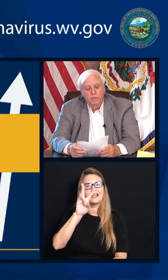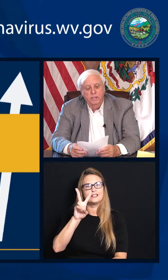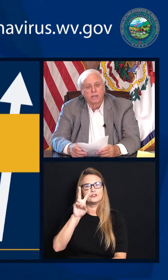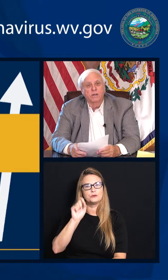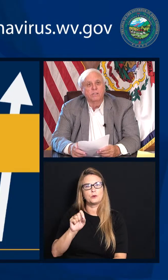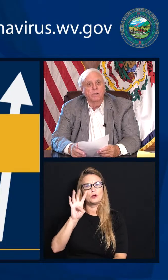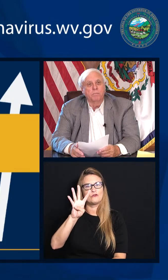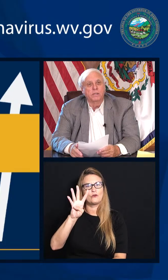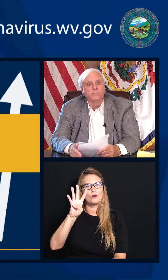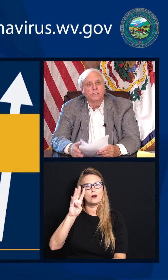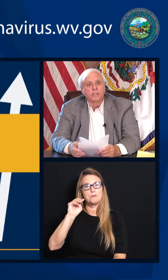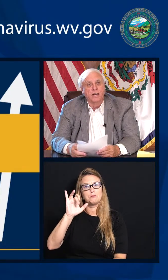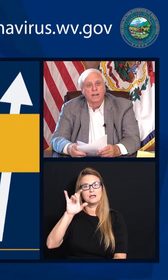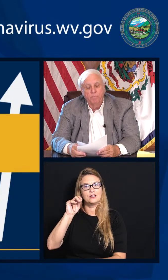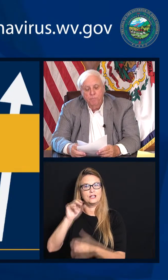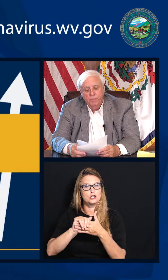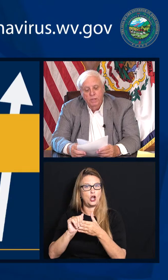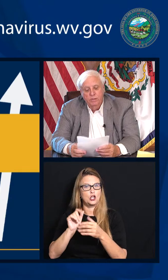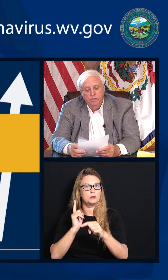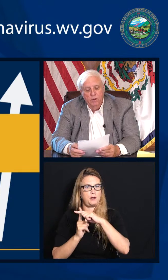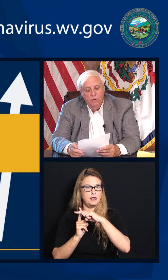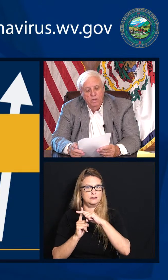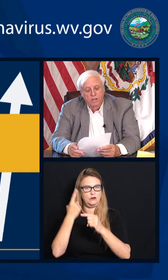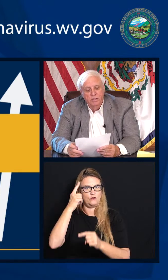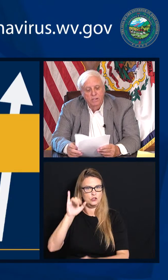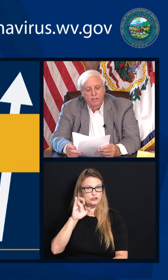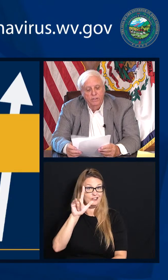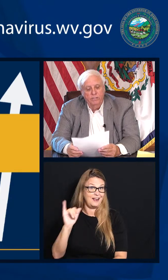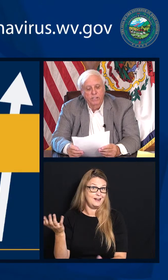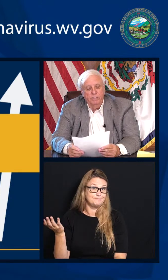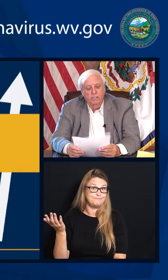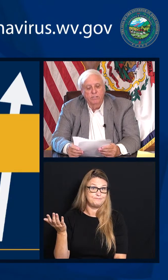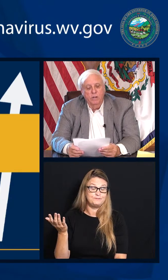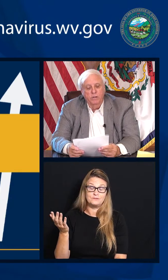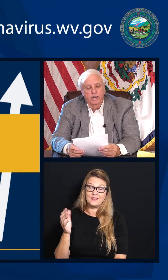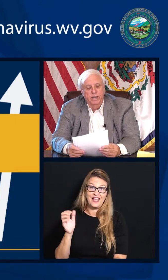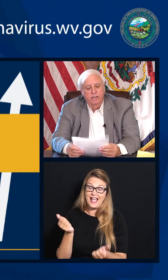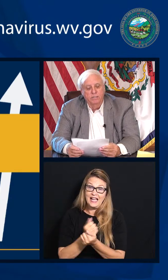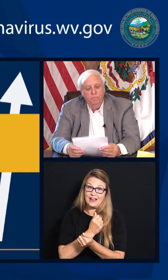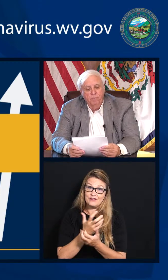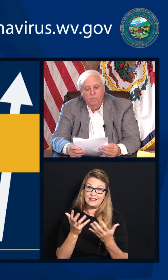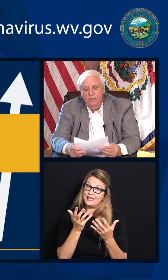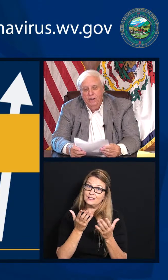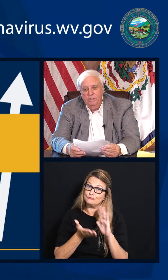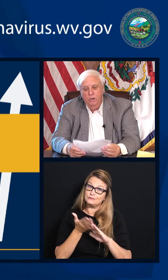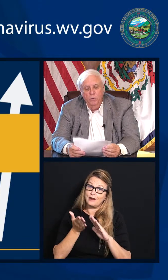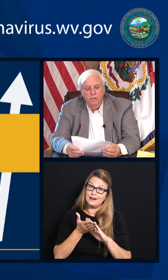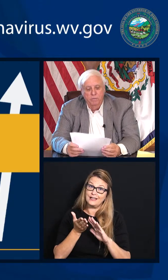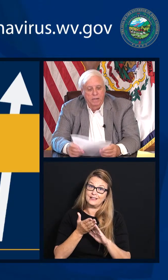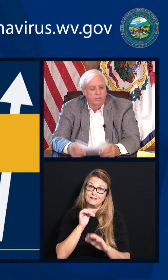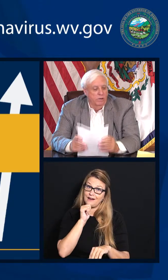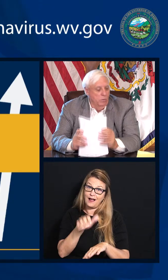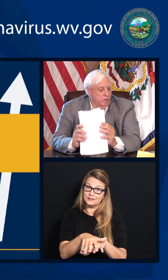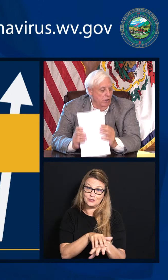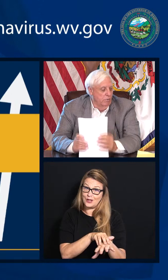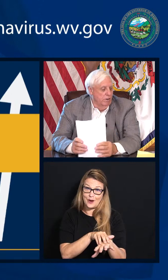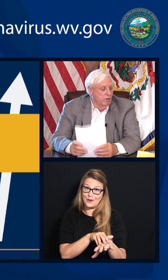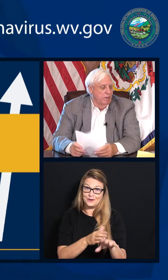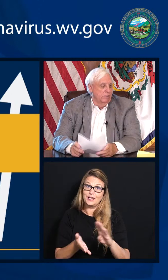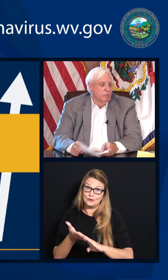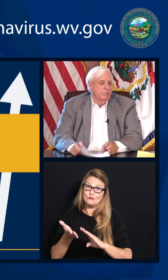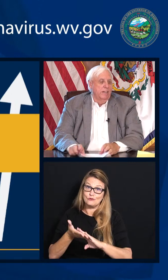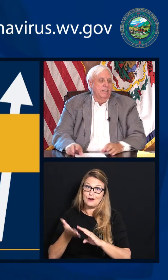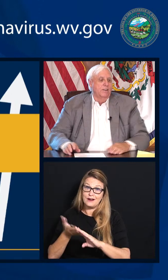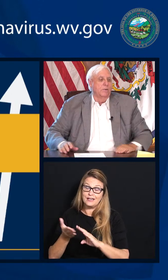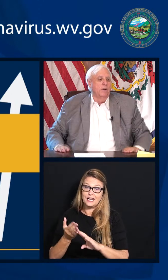$92.4 million surplus for July. So, this thing's not slowing down. And I told you over and over I